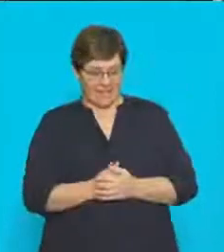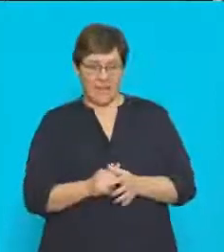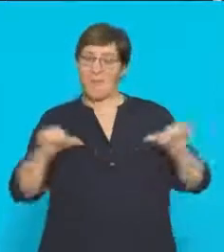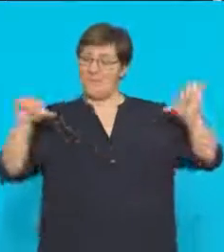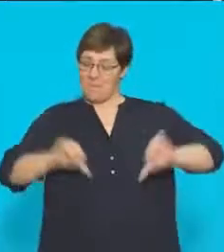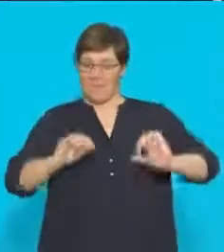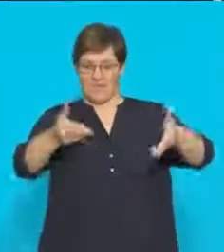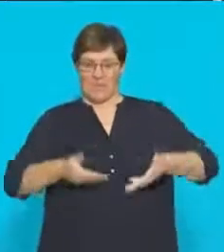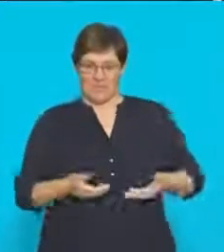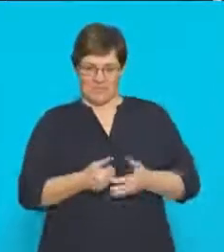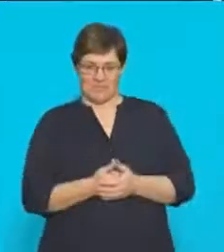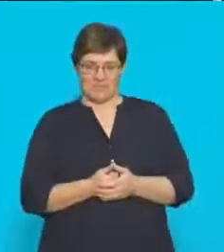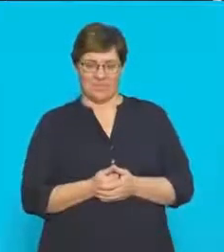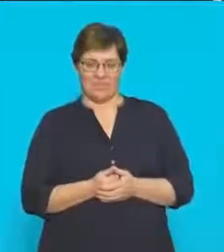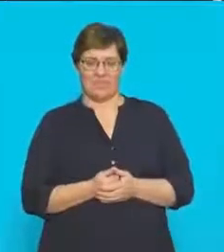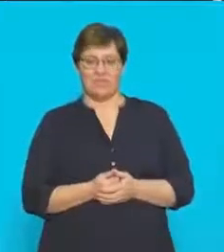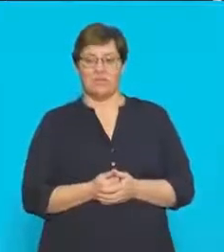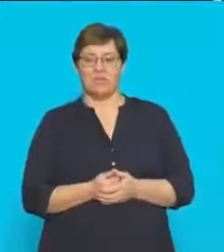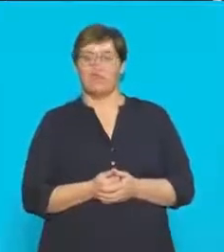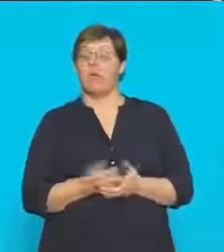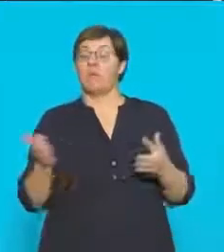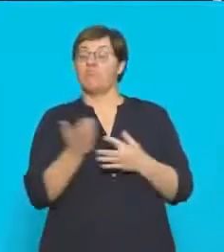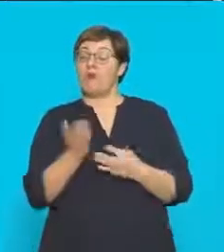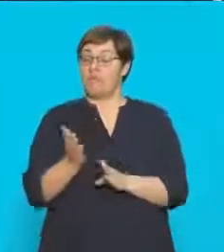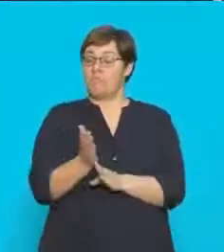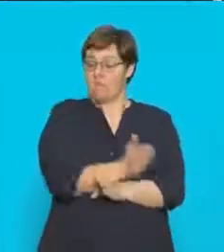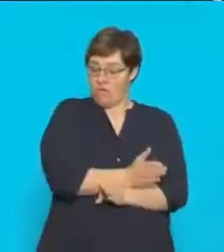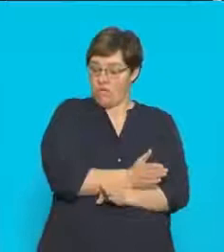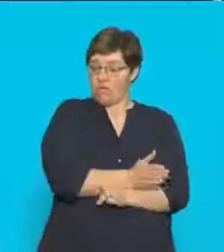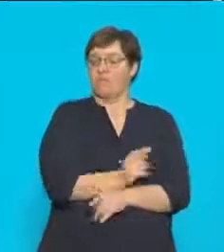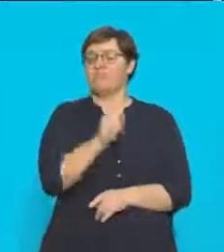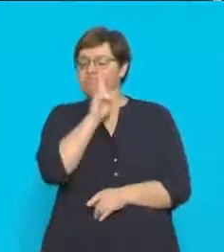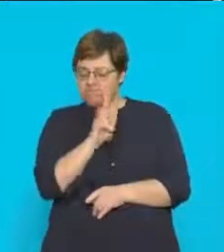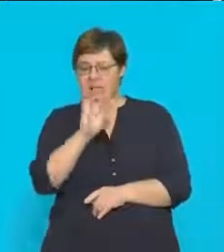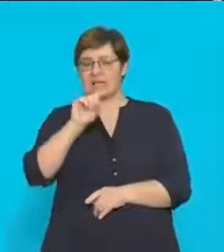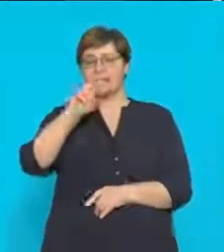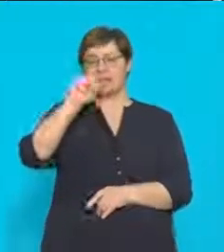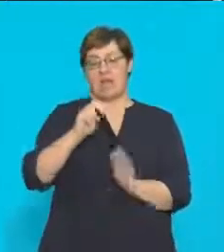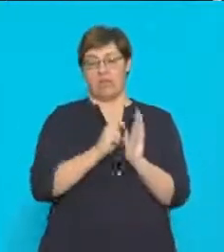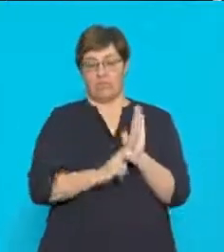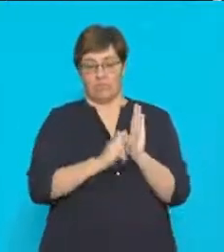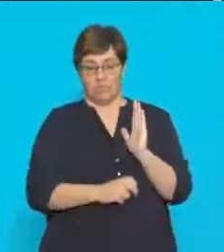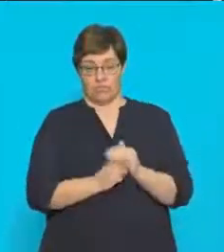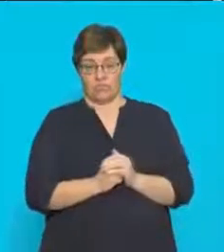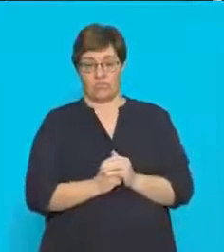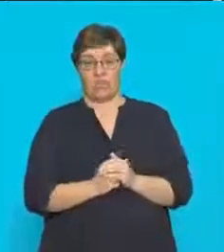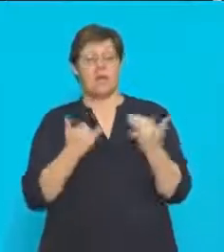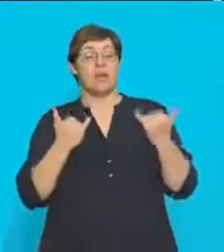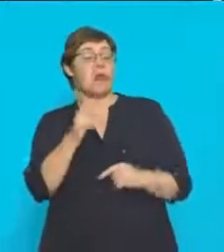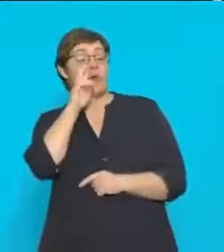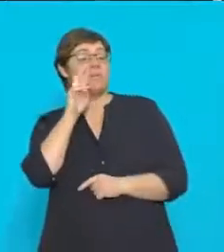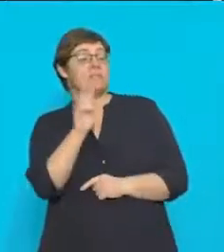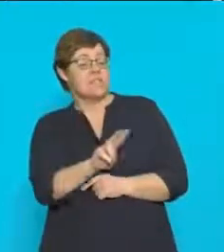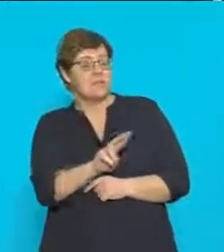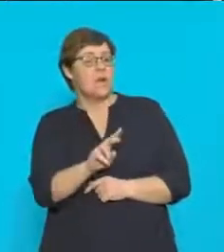Hi, welcome back. So, before the break, we were talking about the sine rule. Now, we're going